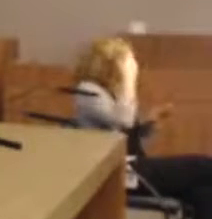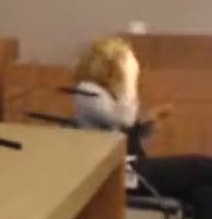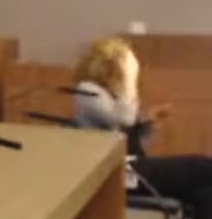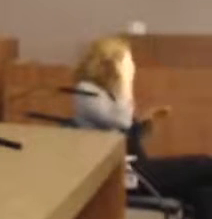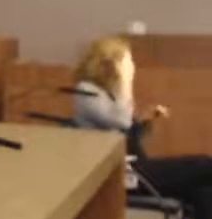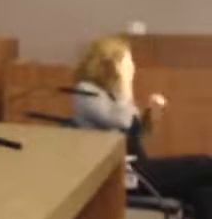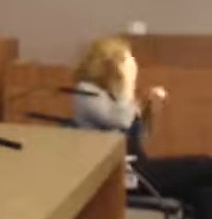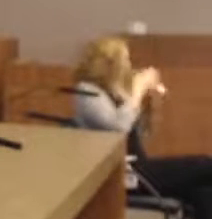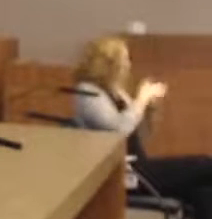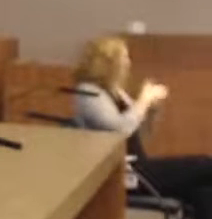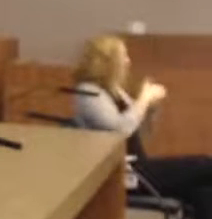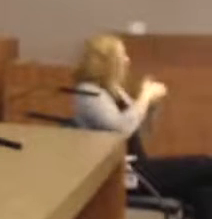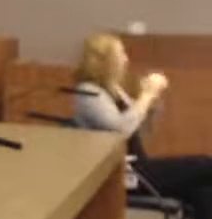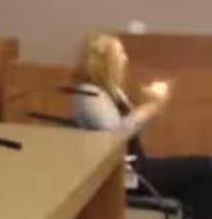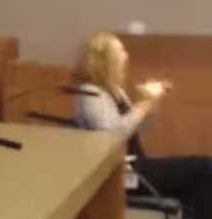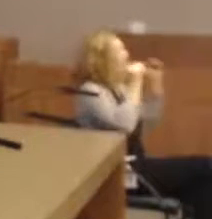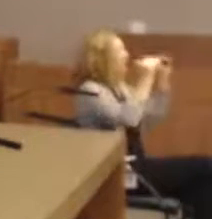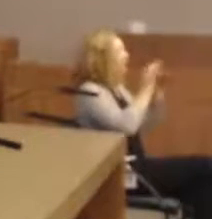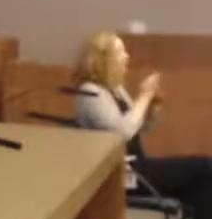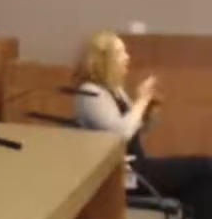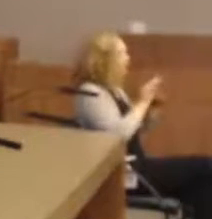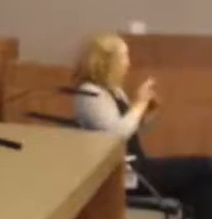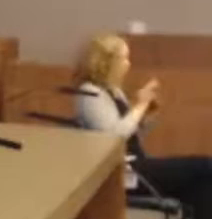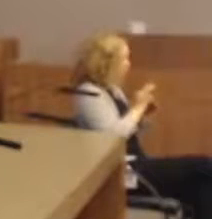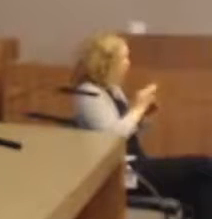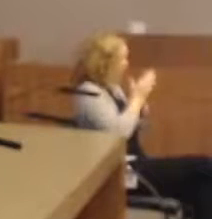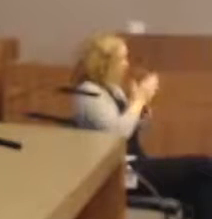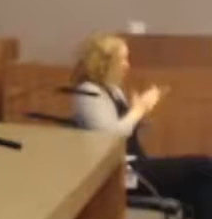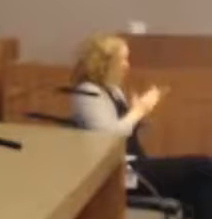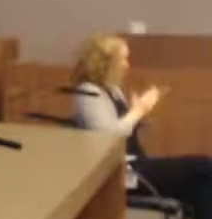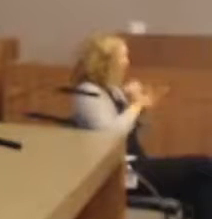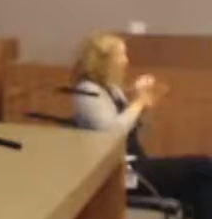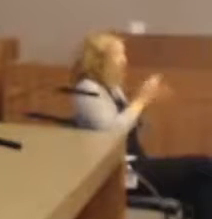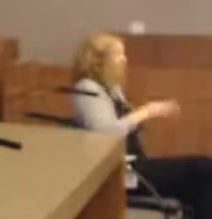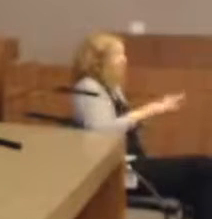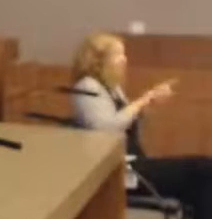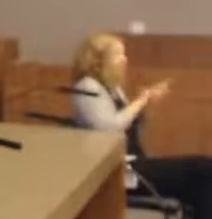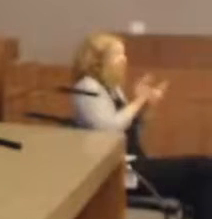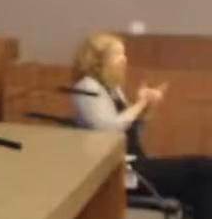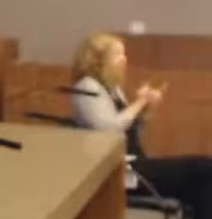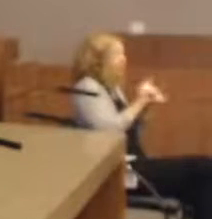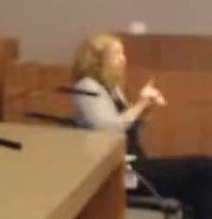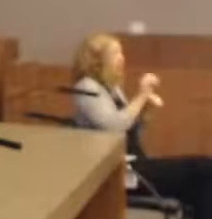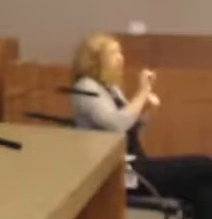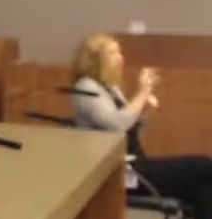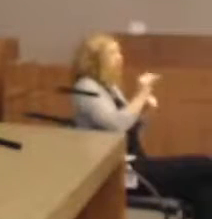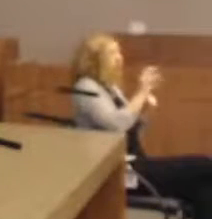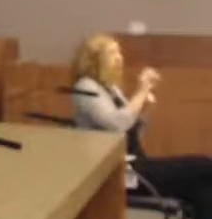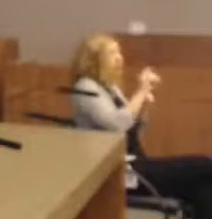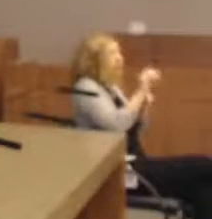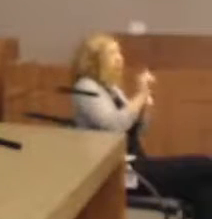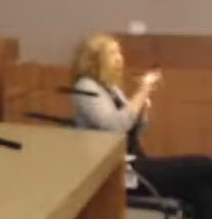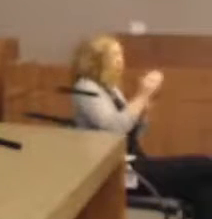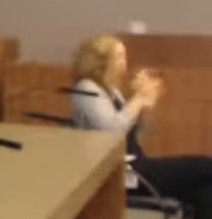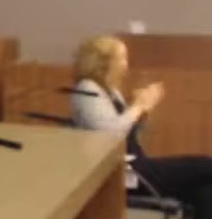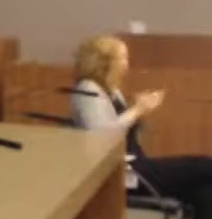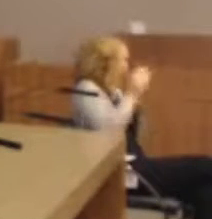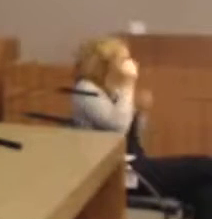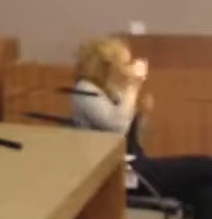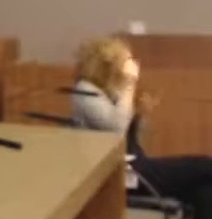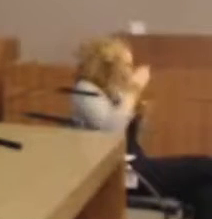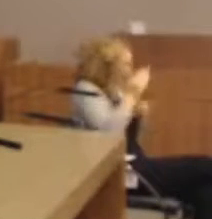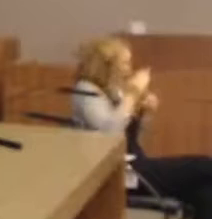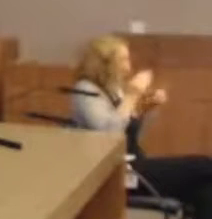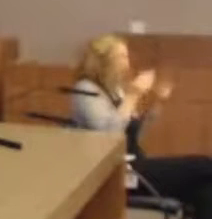the executive functioning of the brain. And that's important because this is where we encode and organize information. It's where we take